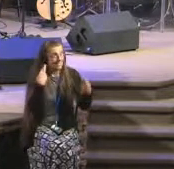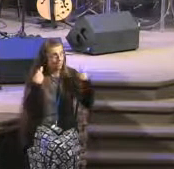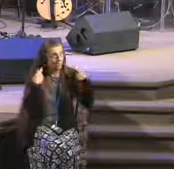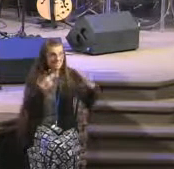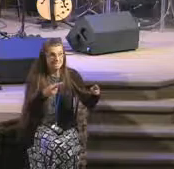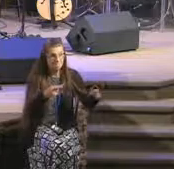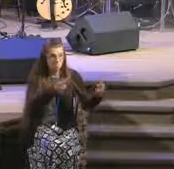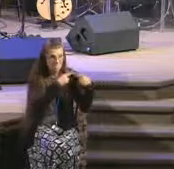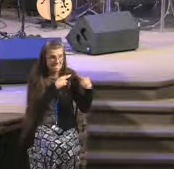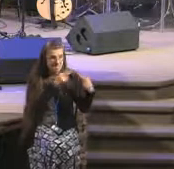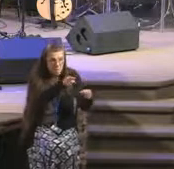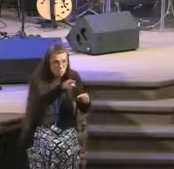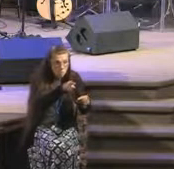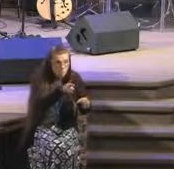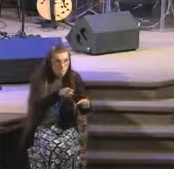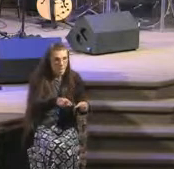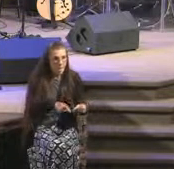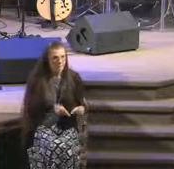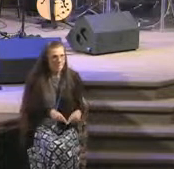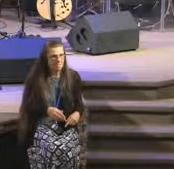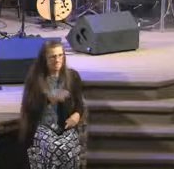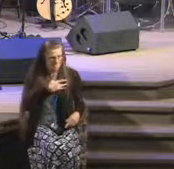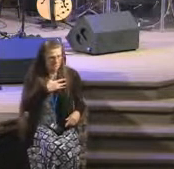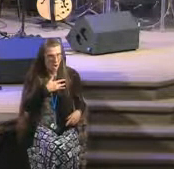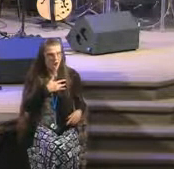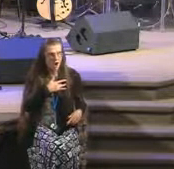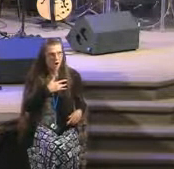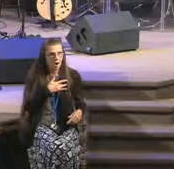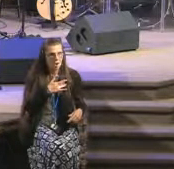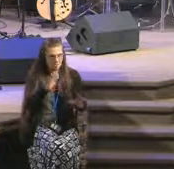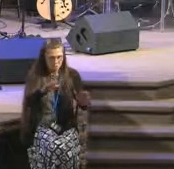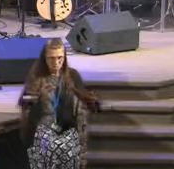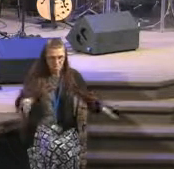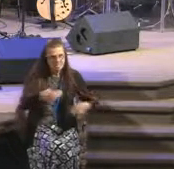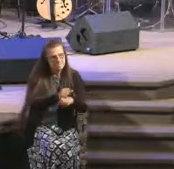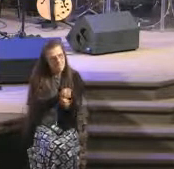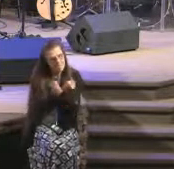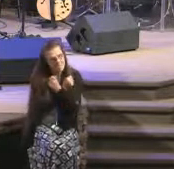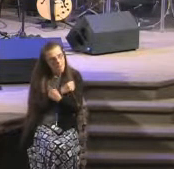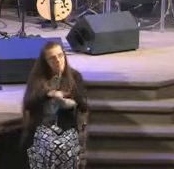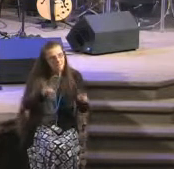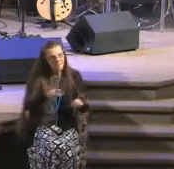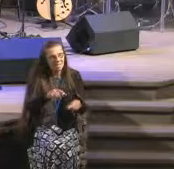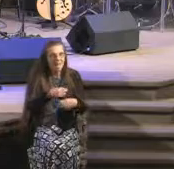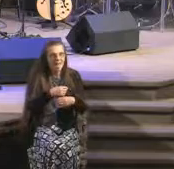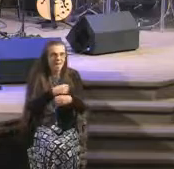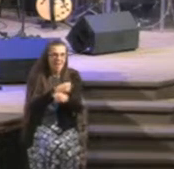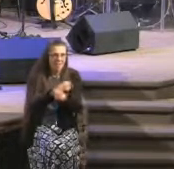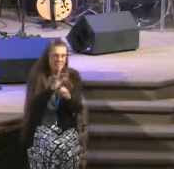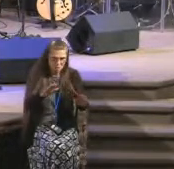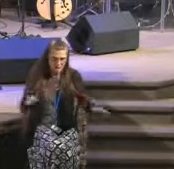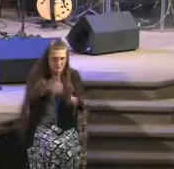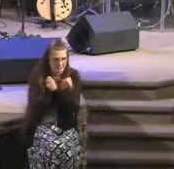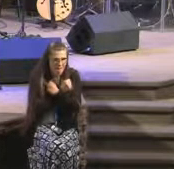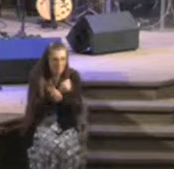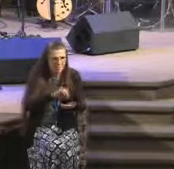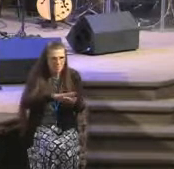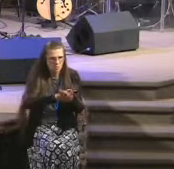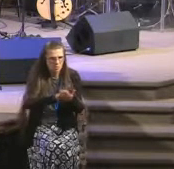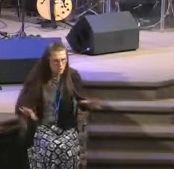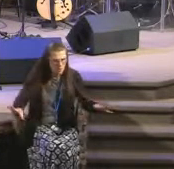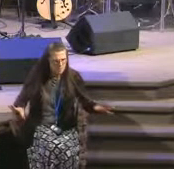you. Because the heart of a child is made to love, but a child loves correction. They need